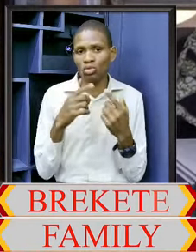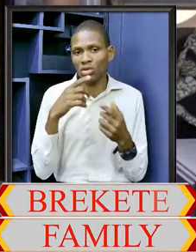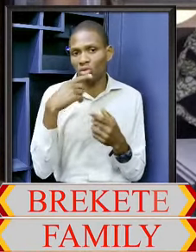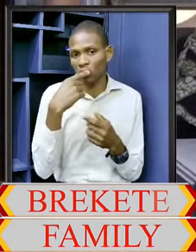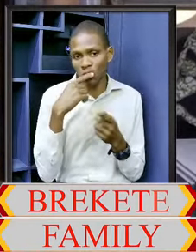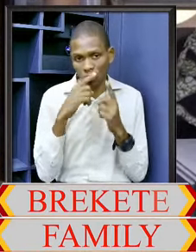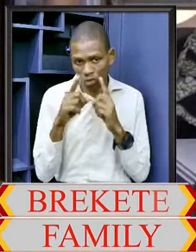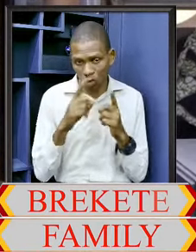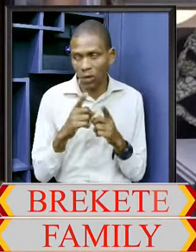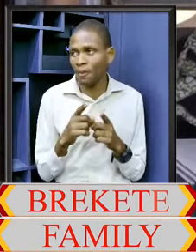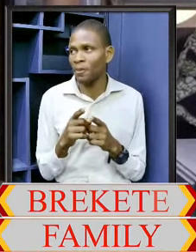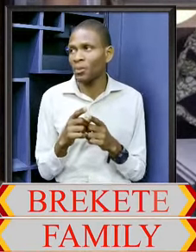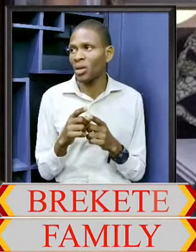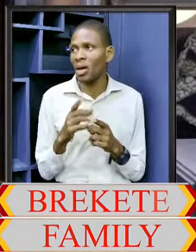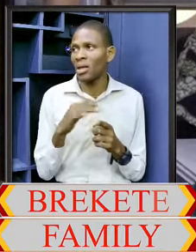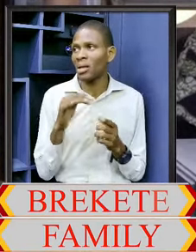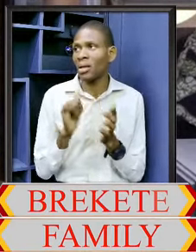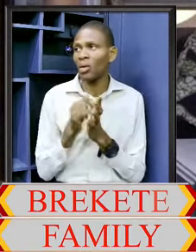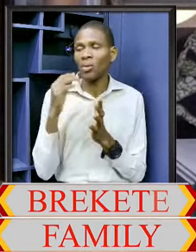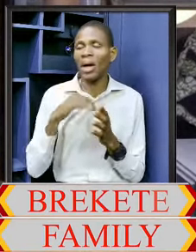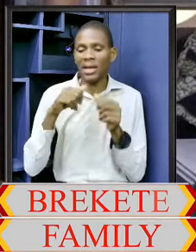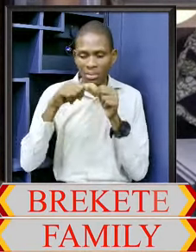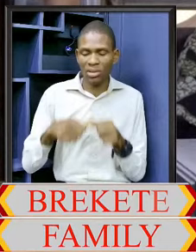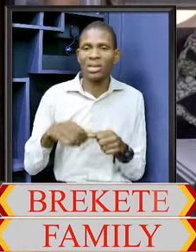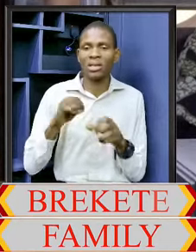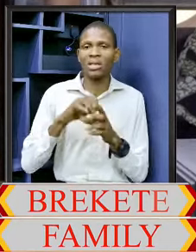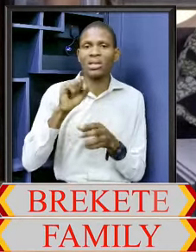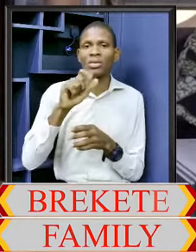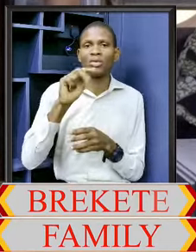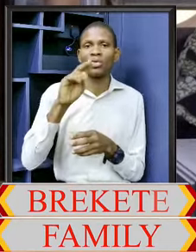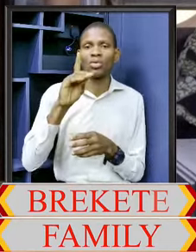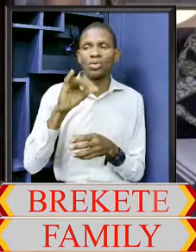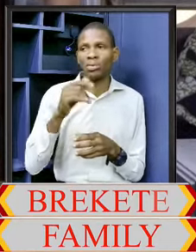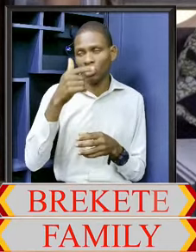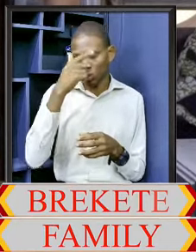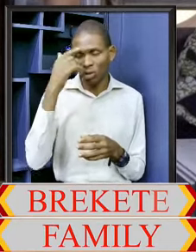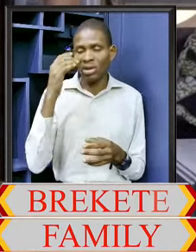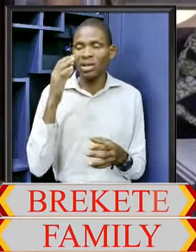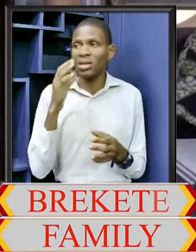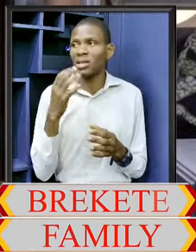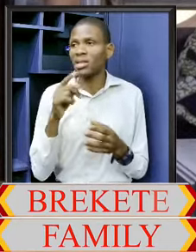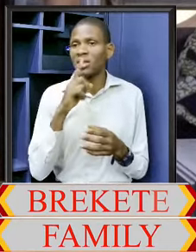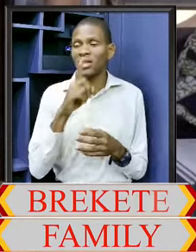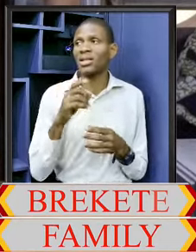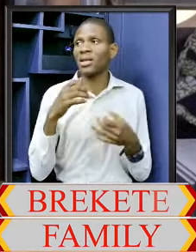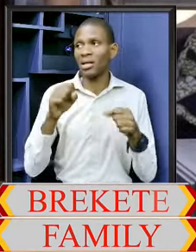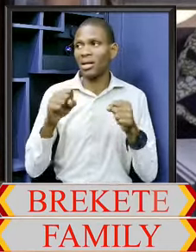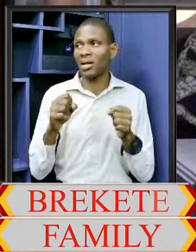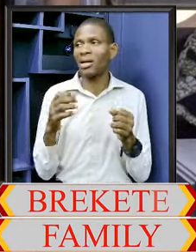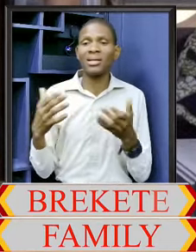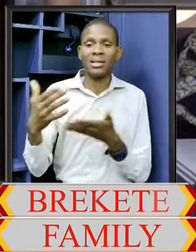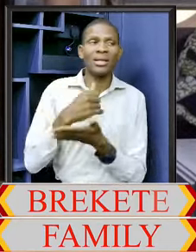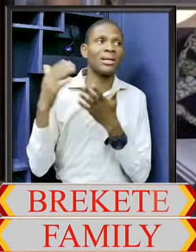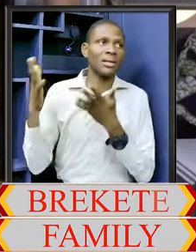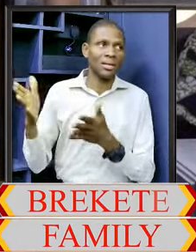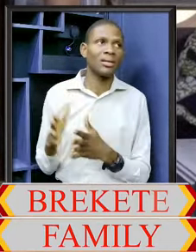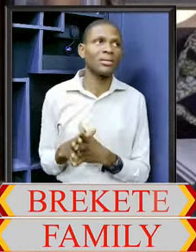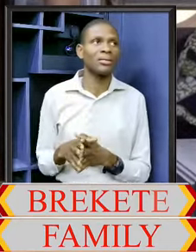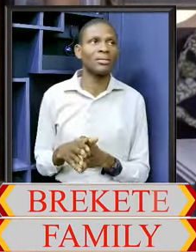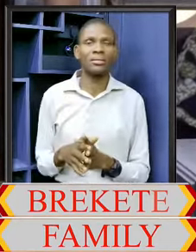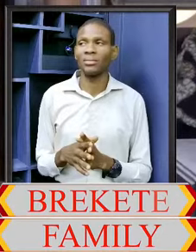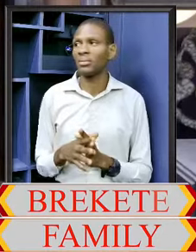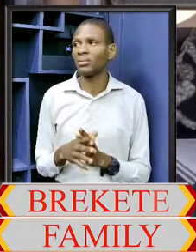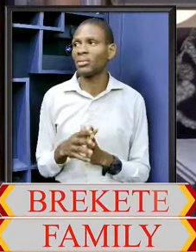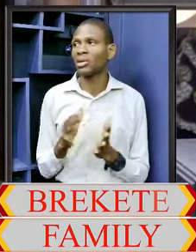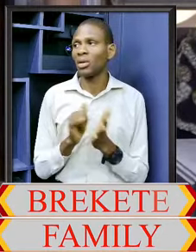statement. And that was why I remained in the studio. Because if I, there will be clash. The real riders gathered here. You do well. You and so